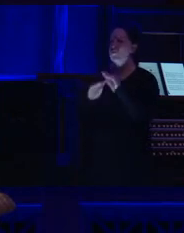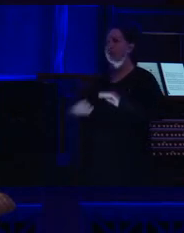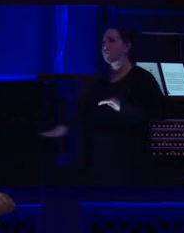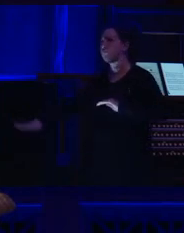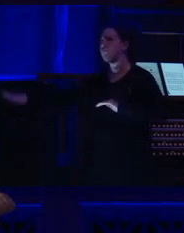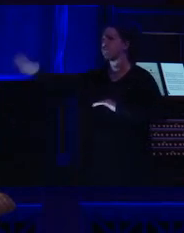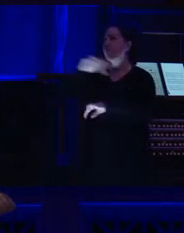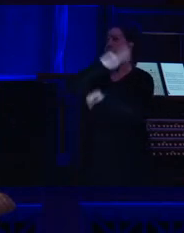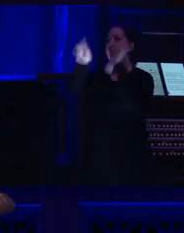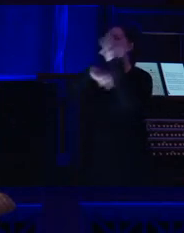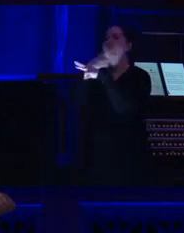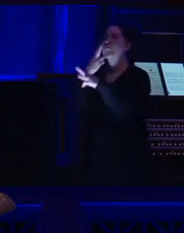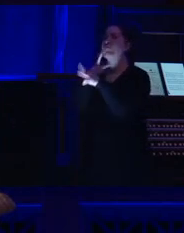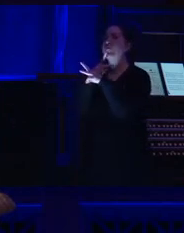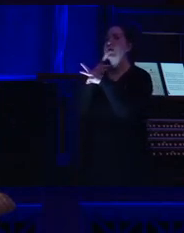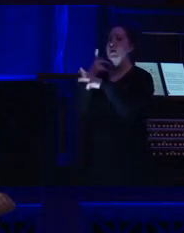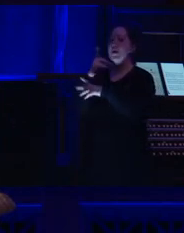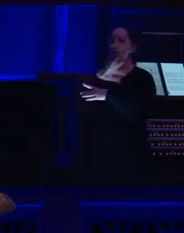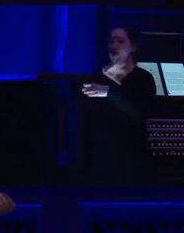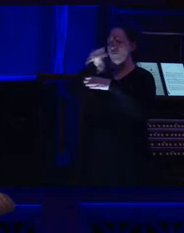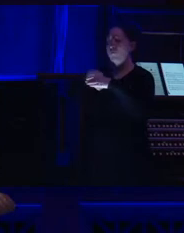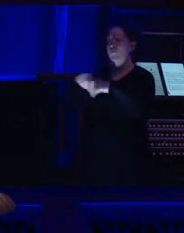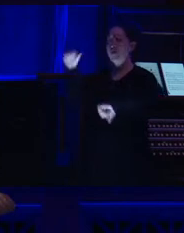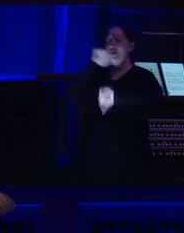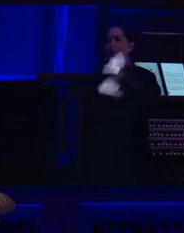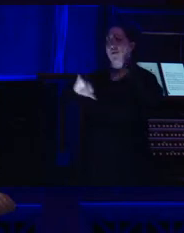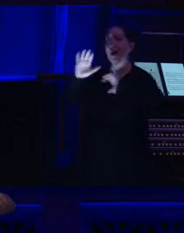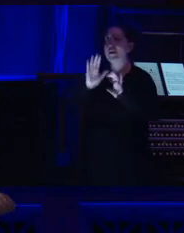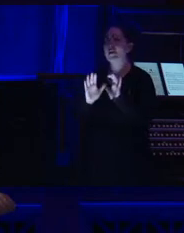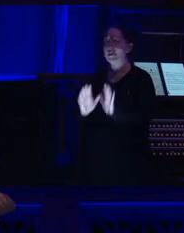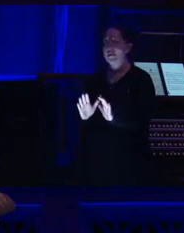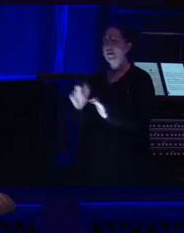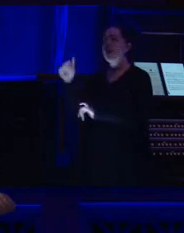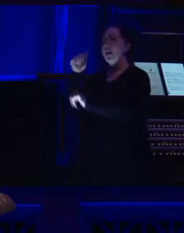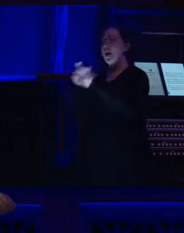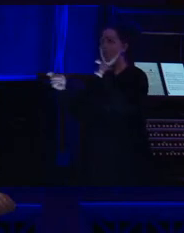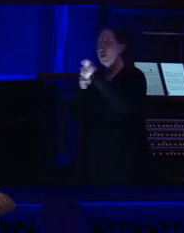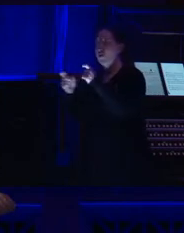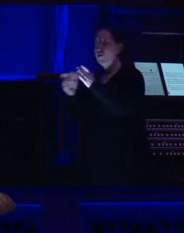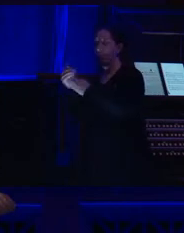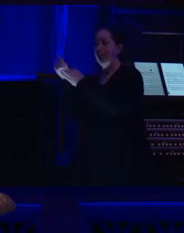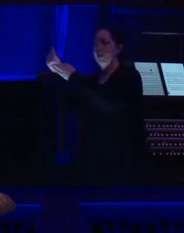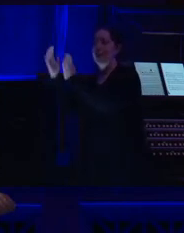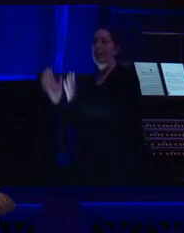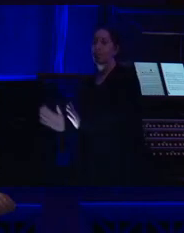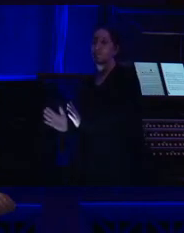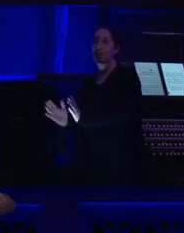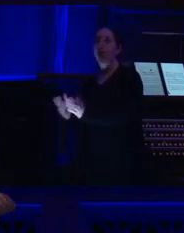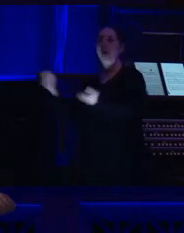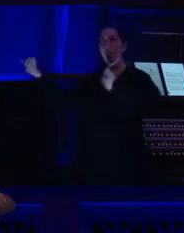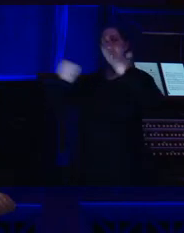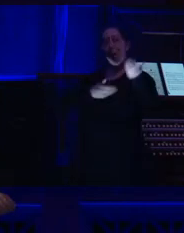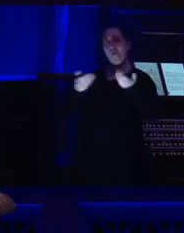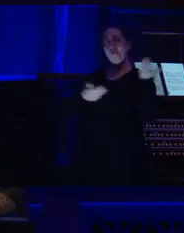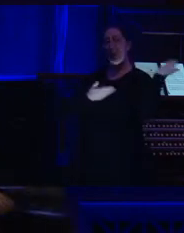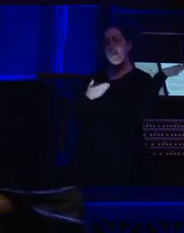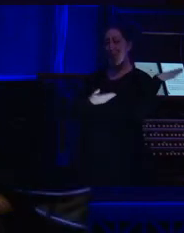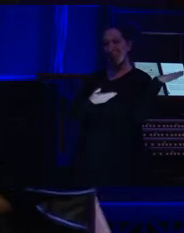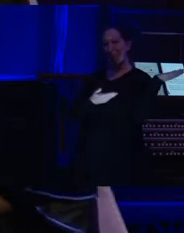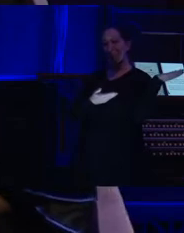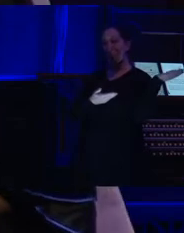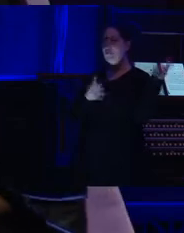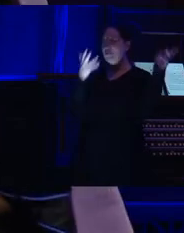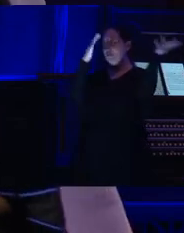his contributions as a scientist, administrator, and leader. Welcome, Dr. Zhao.